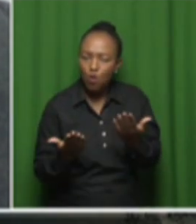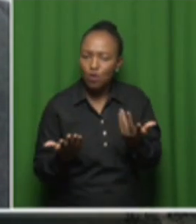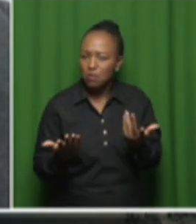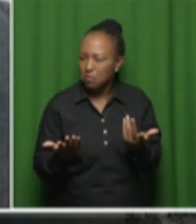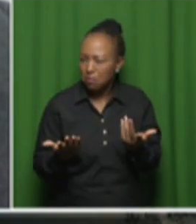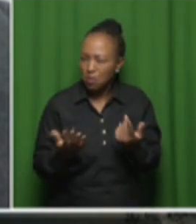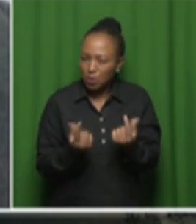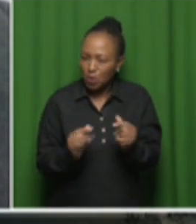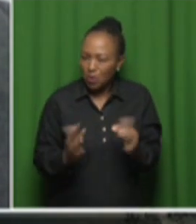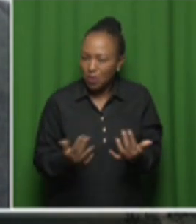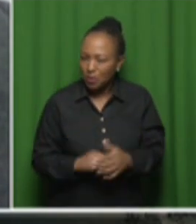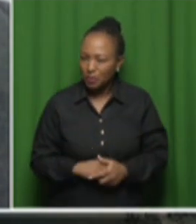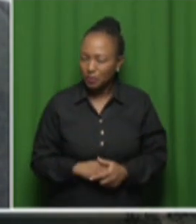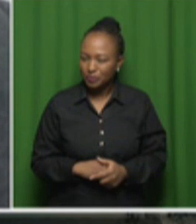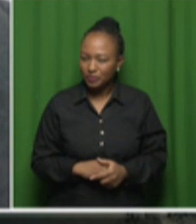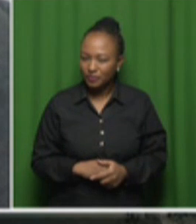this?